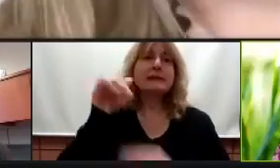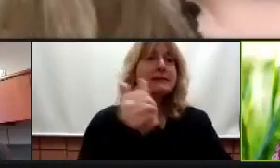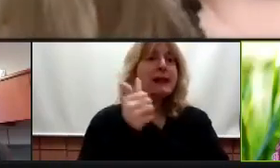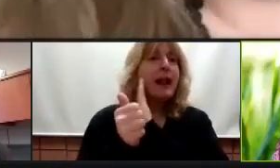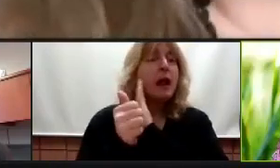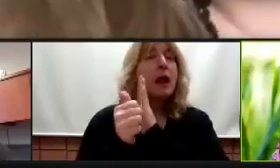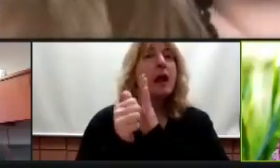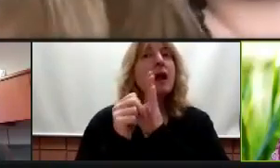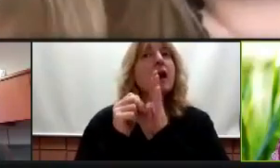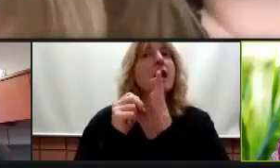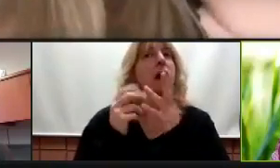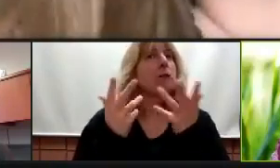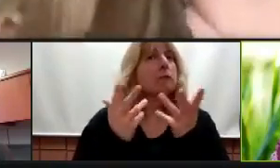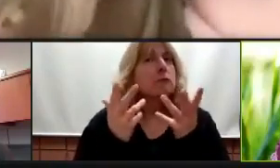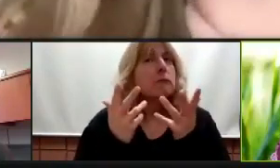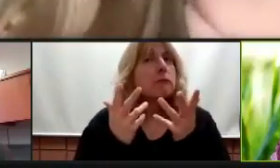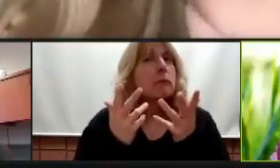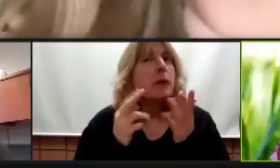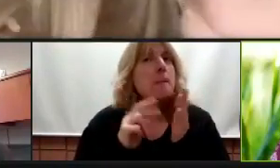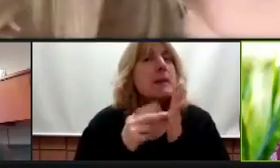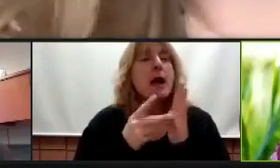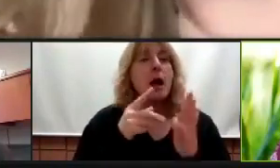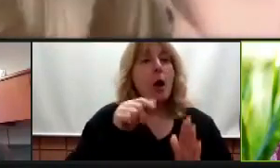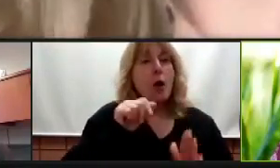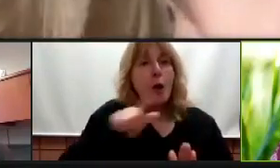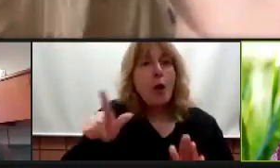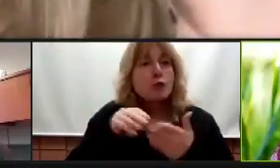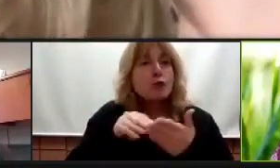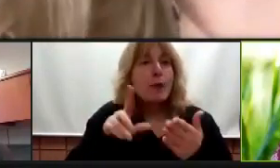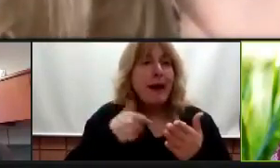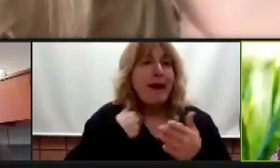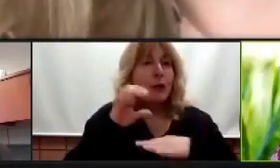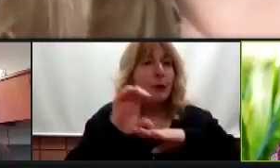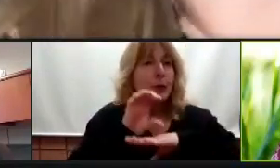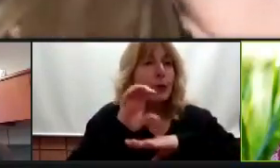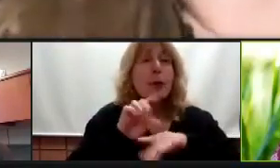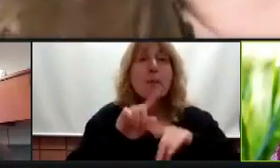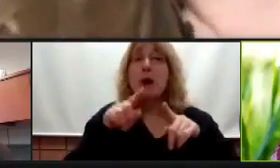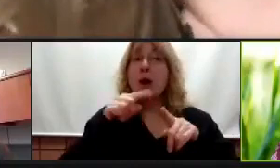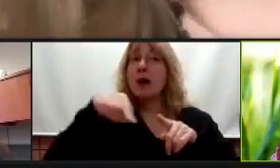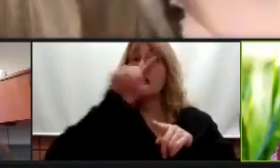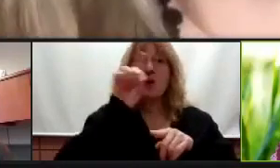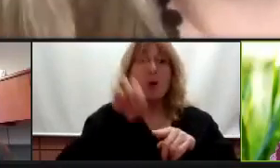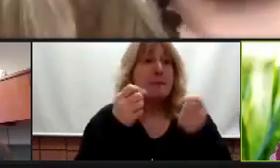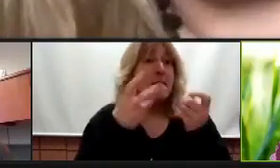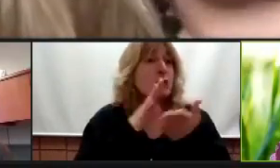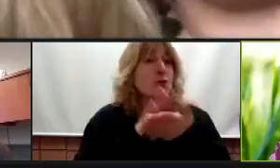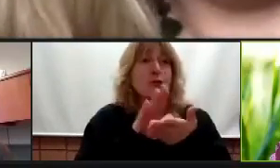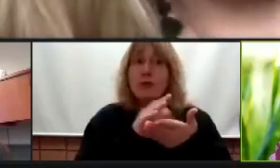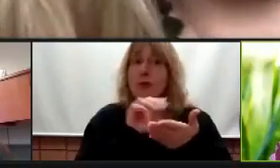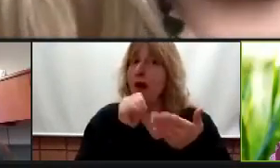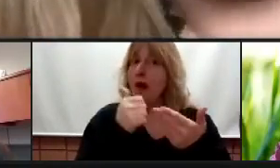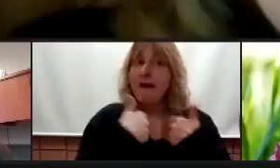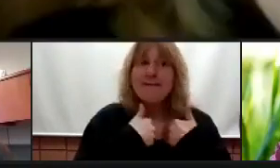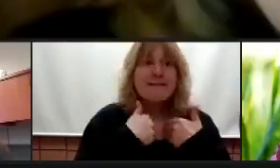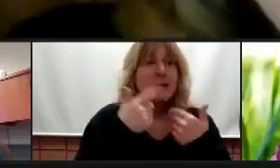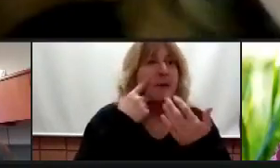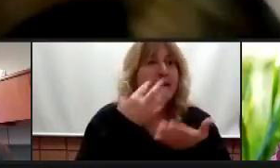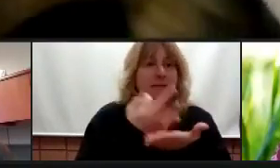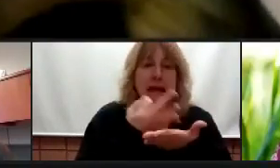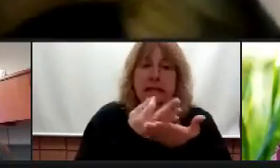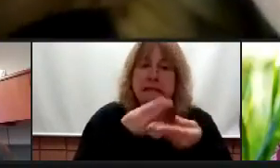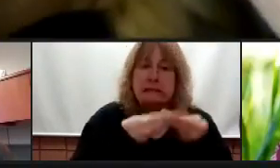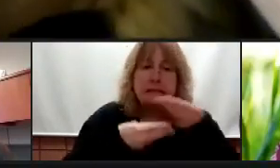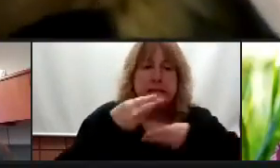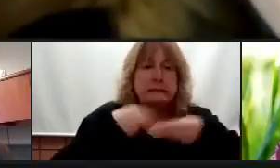on. And many of our schools in Detroit did not have that simply because of funding. But I'll be darned, like